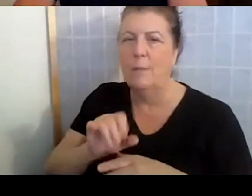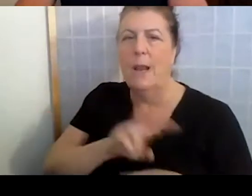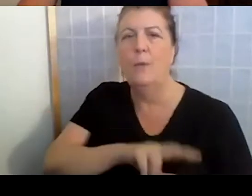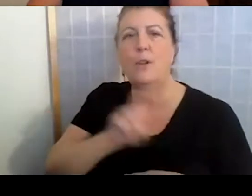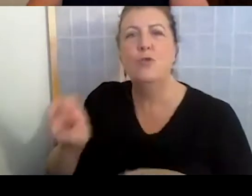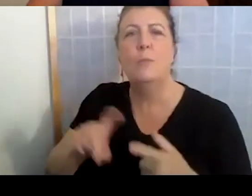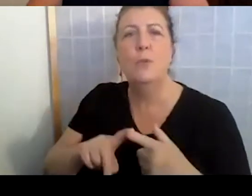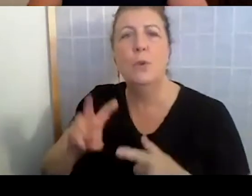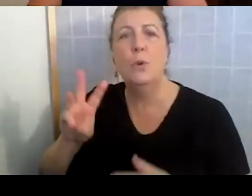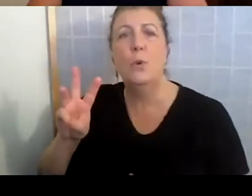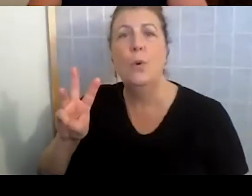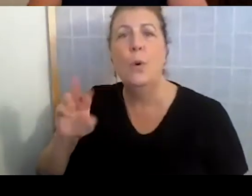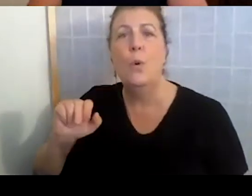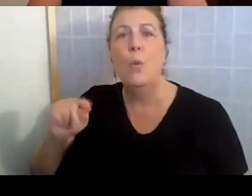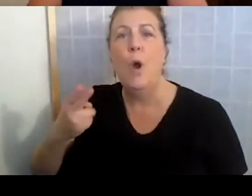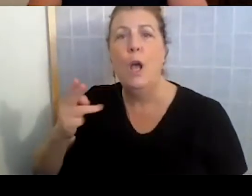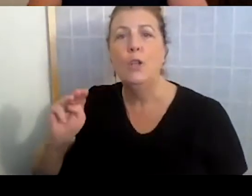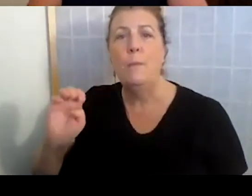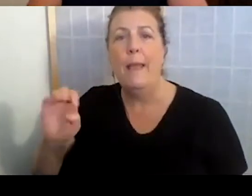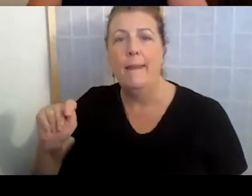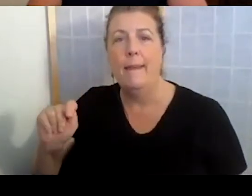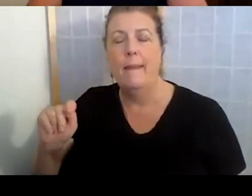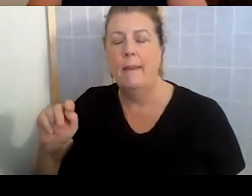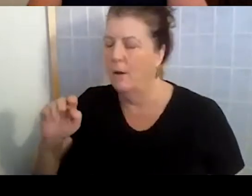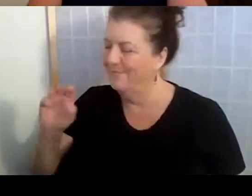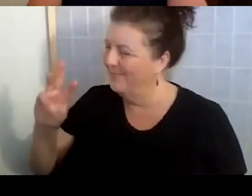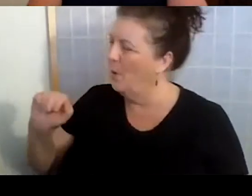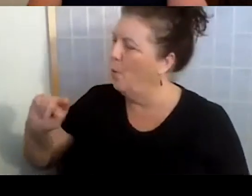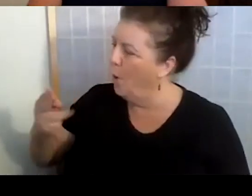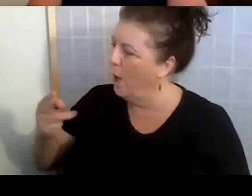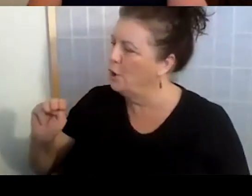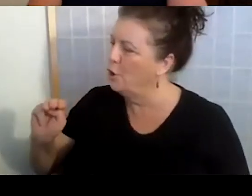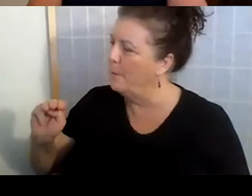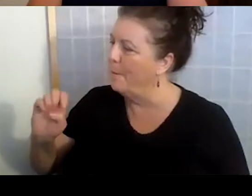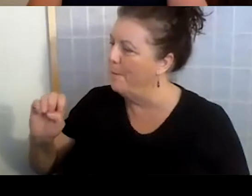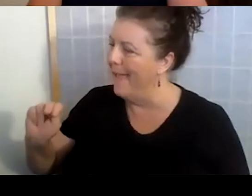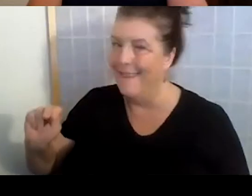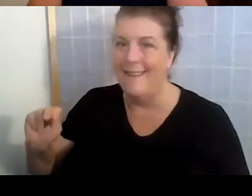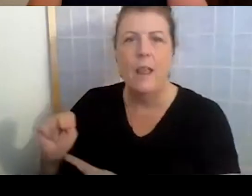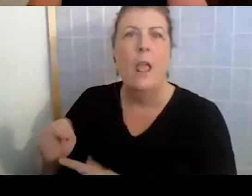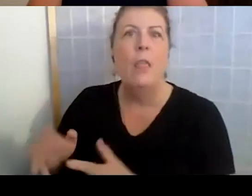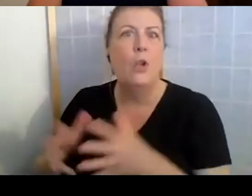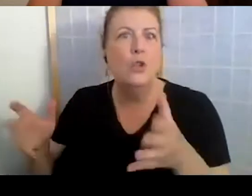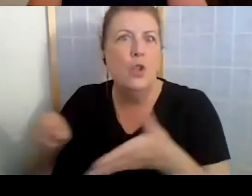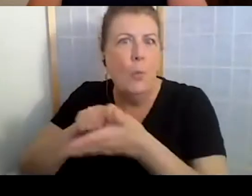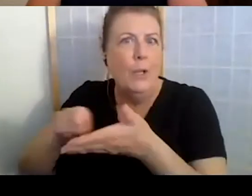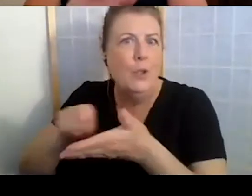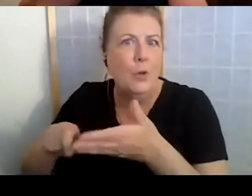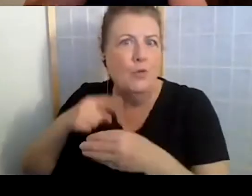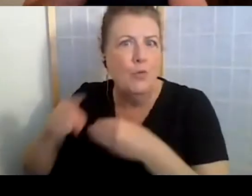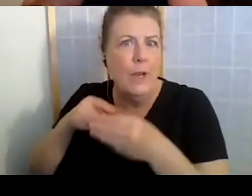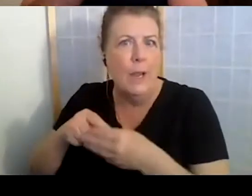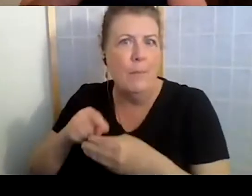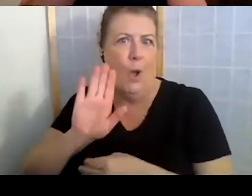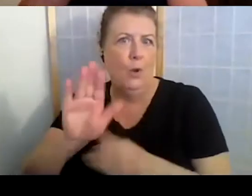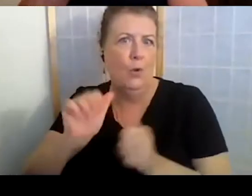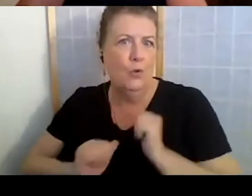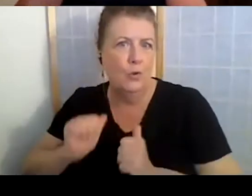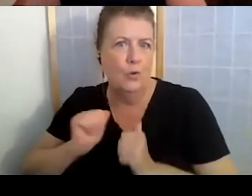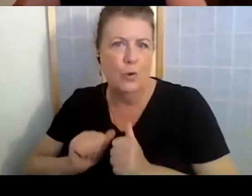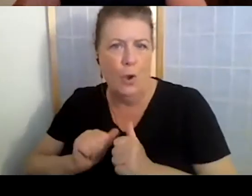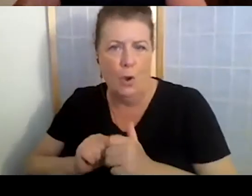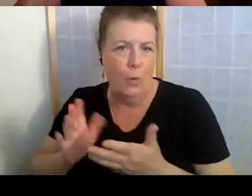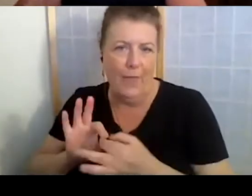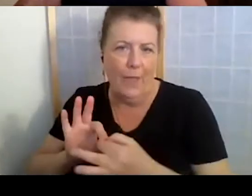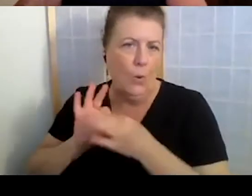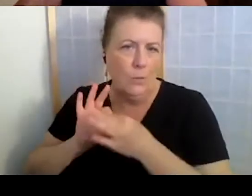Watchmen. There's so much written and so much scholarship on the show. I mean, going back to the graphic novel and the